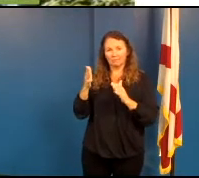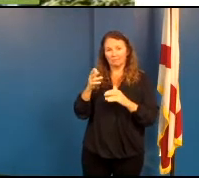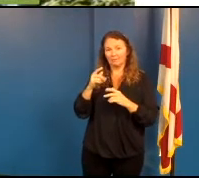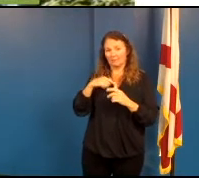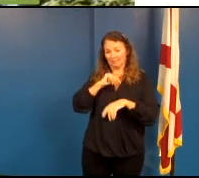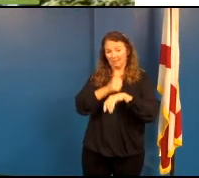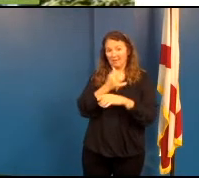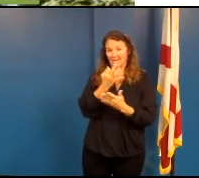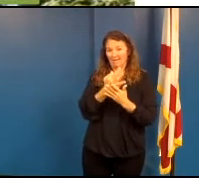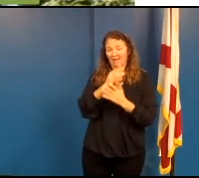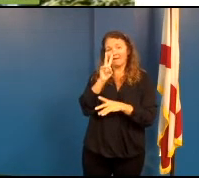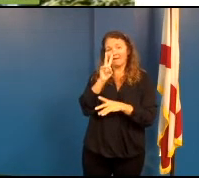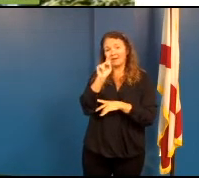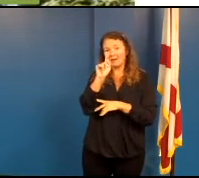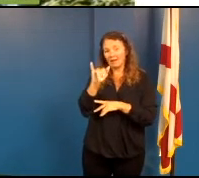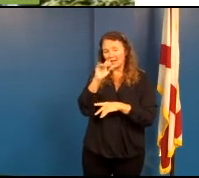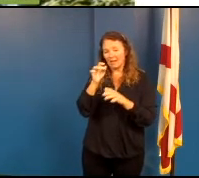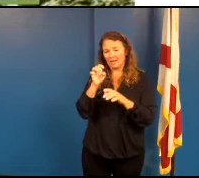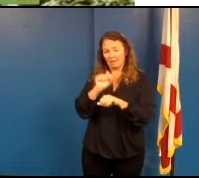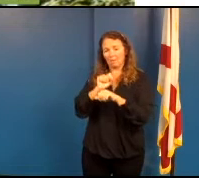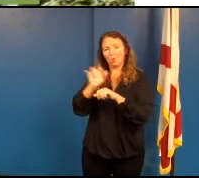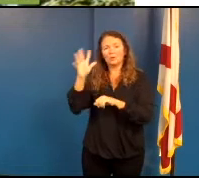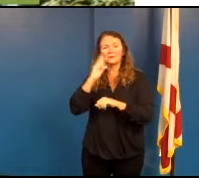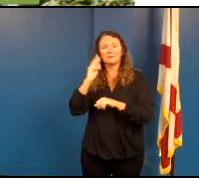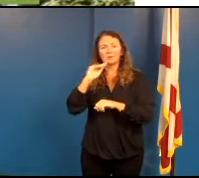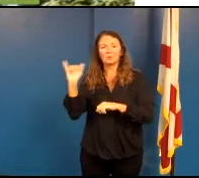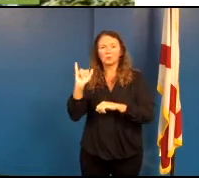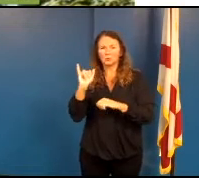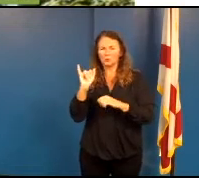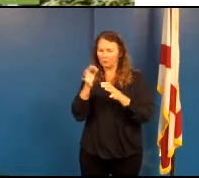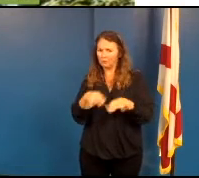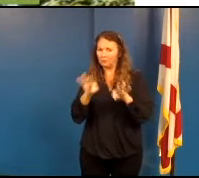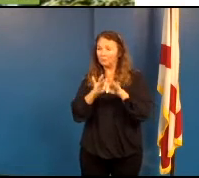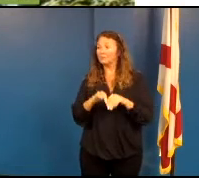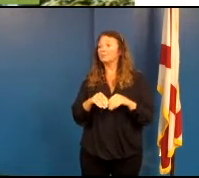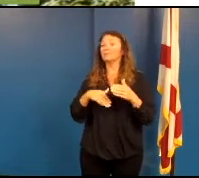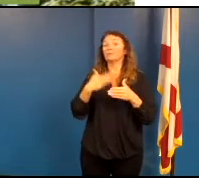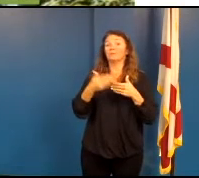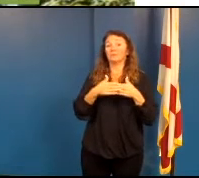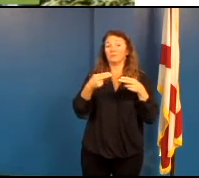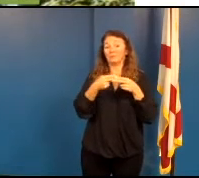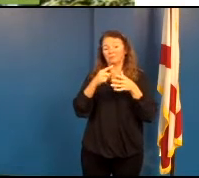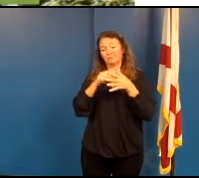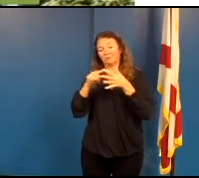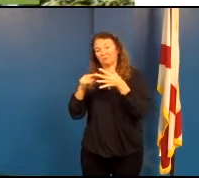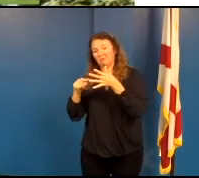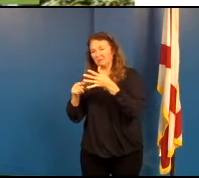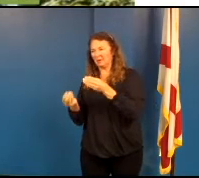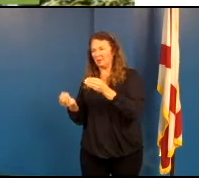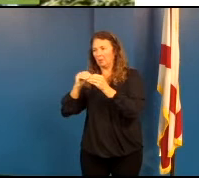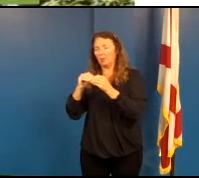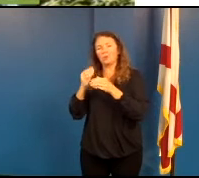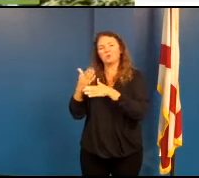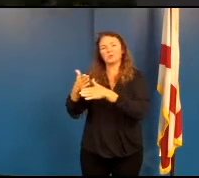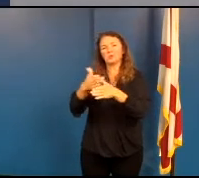on financial vitality and the employee experience. On the next slides, the next couple of slides, I'll just